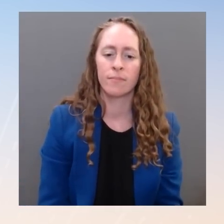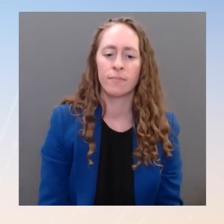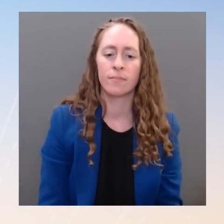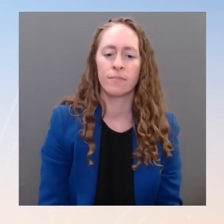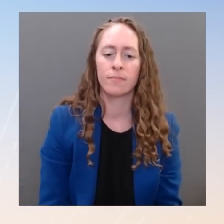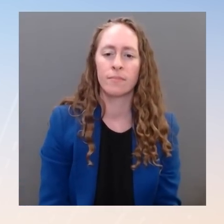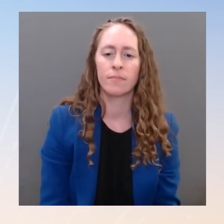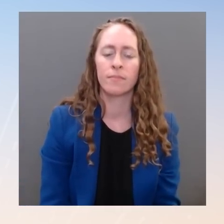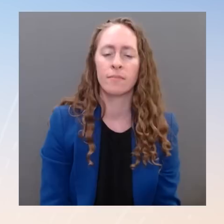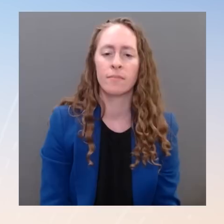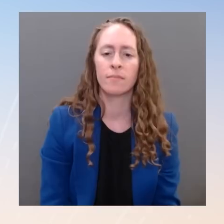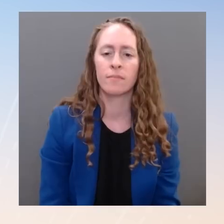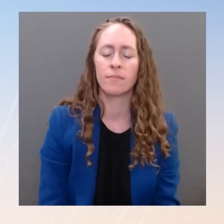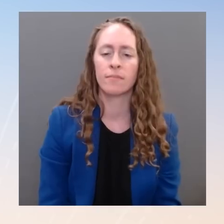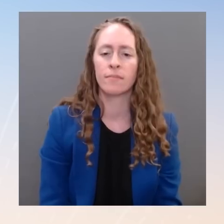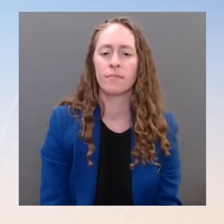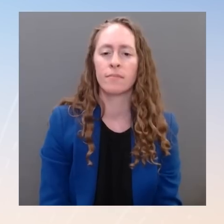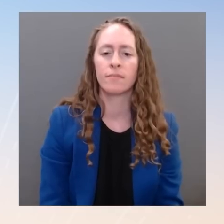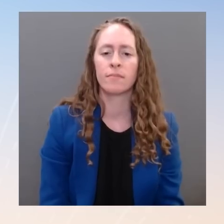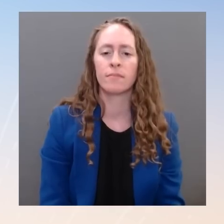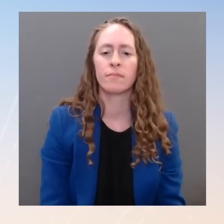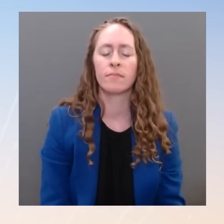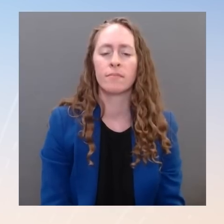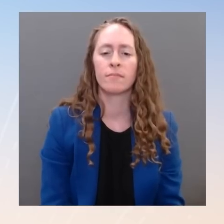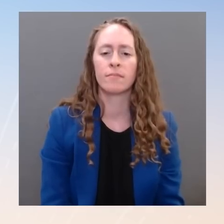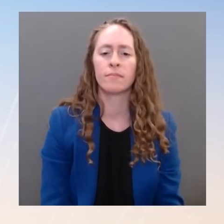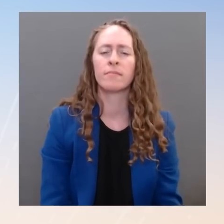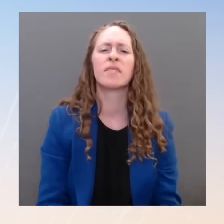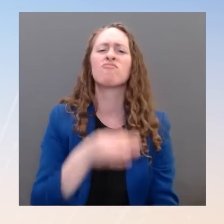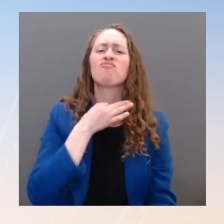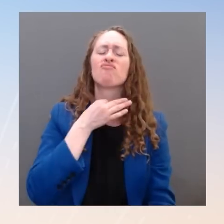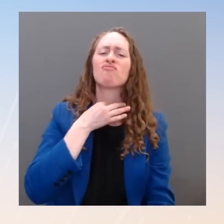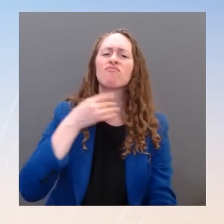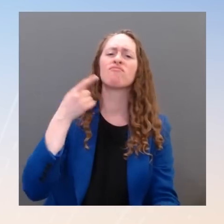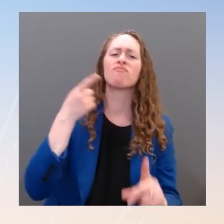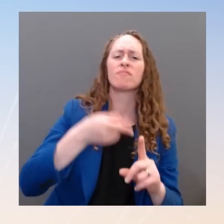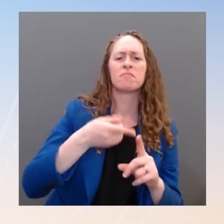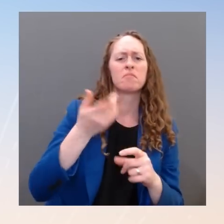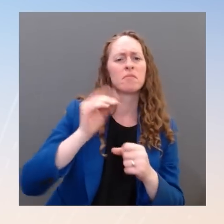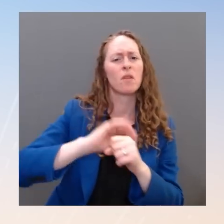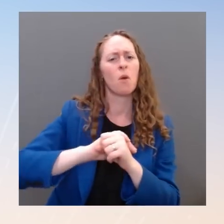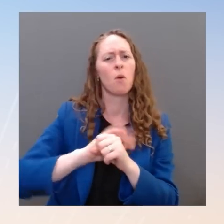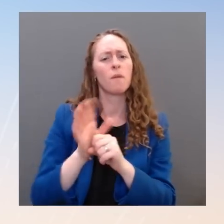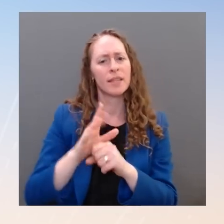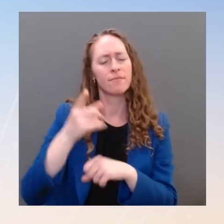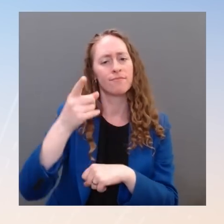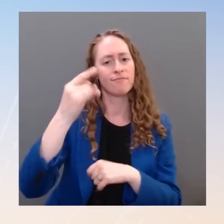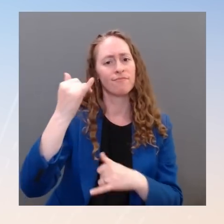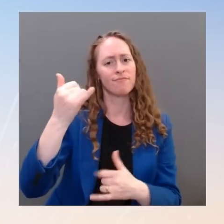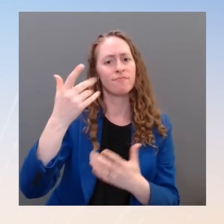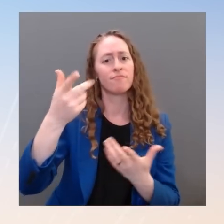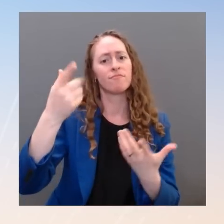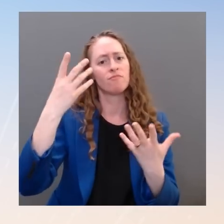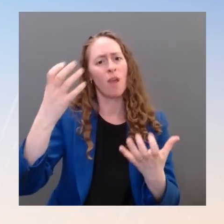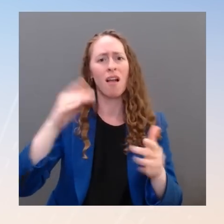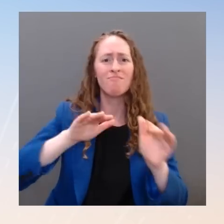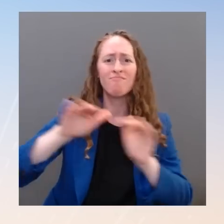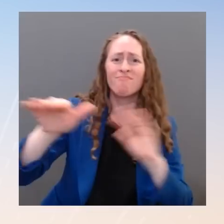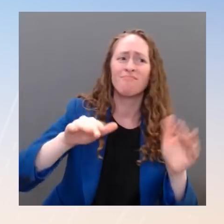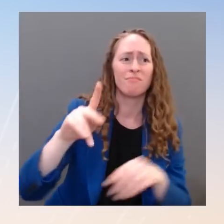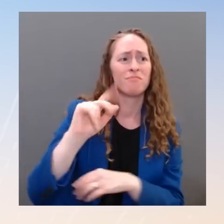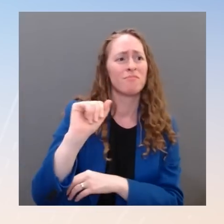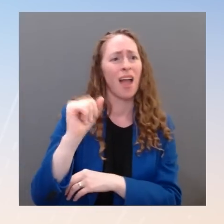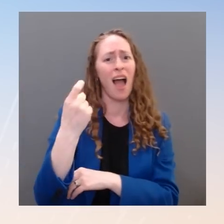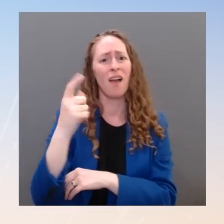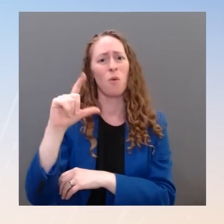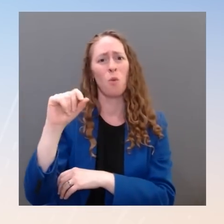out on its effectiveness. One of the main issues with Paxlovid is that an individual who's eligible has